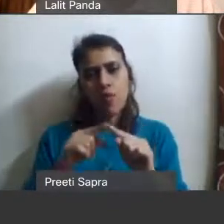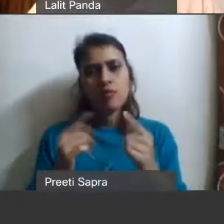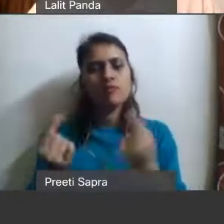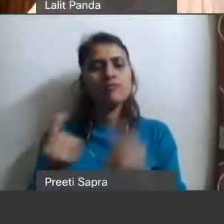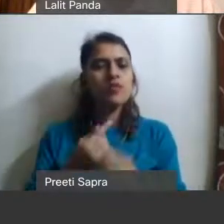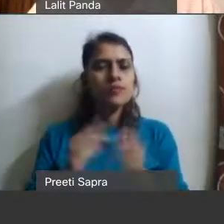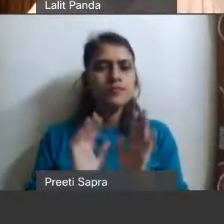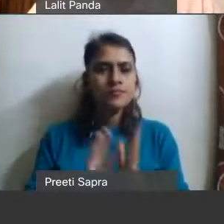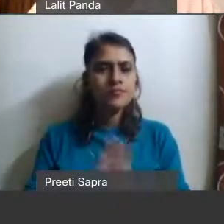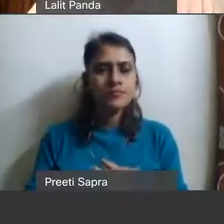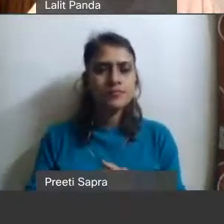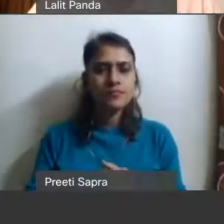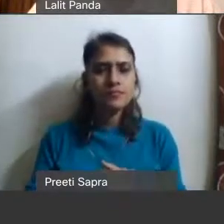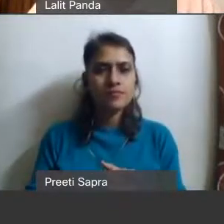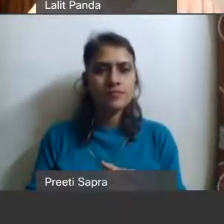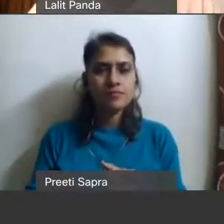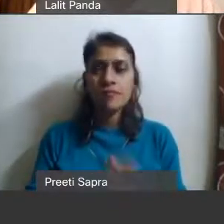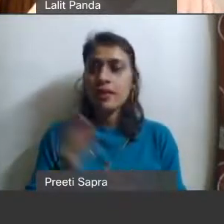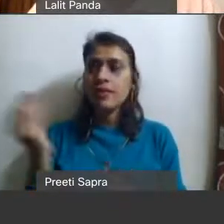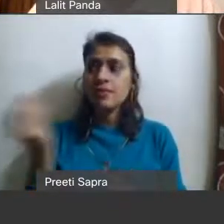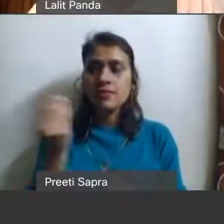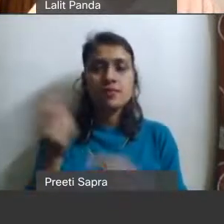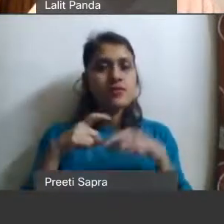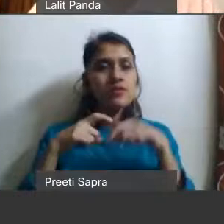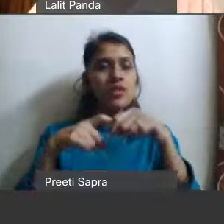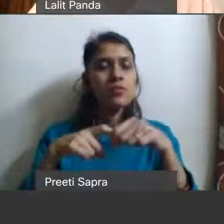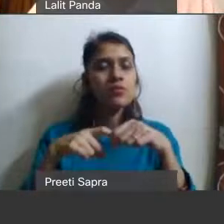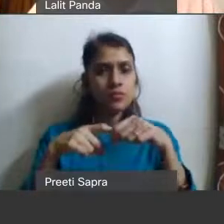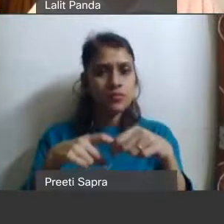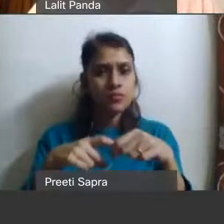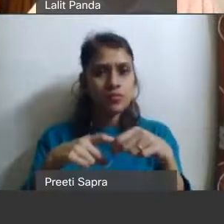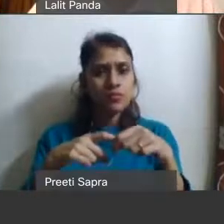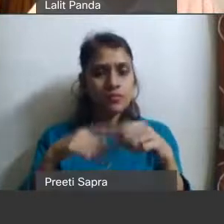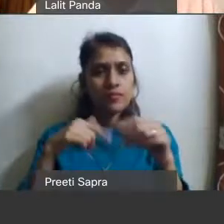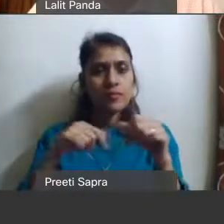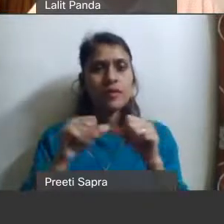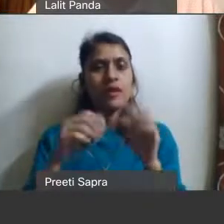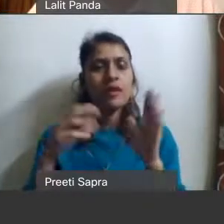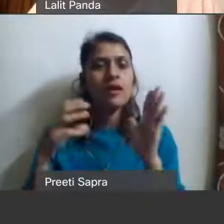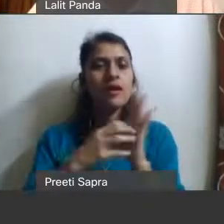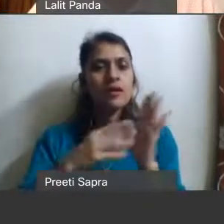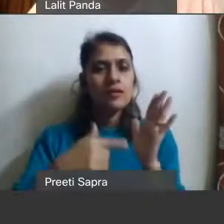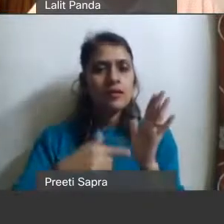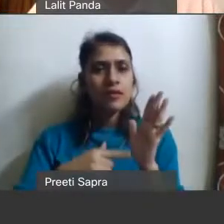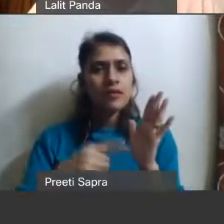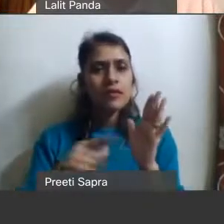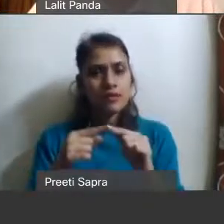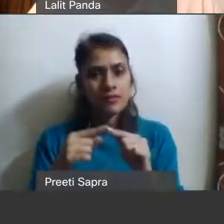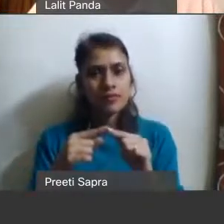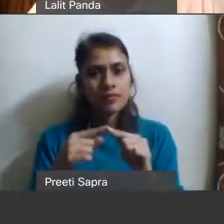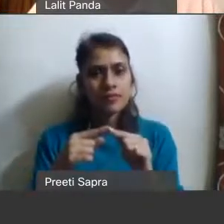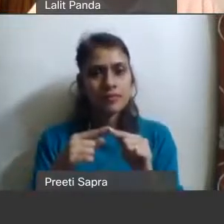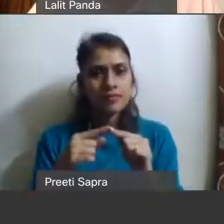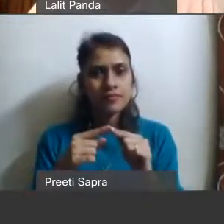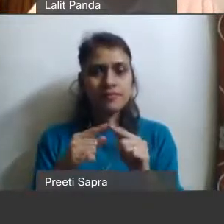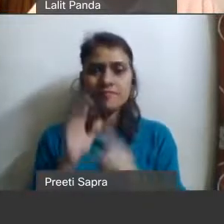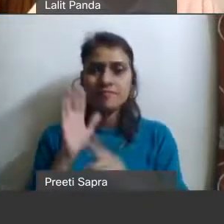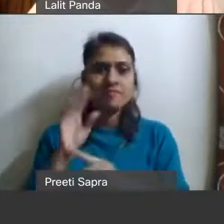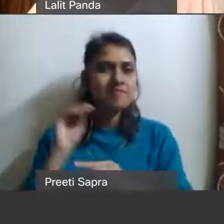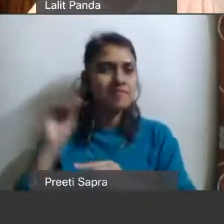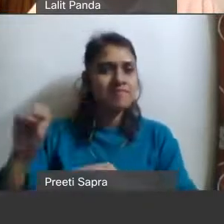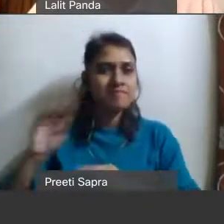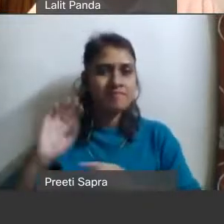Of course, there are some questions coming up around Article 11 and sovereignty, but I'll leave it to you, Lalit, to raise them